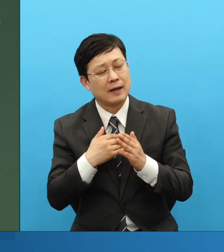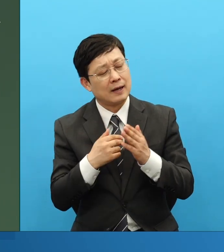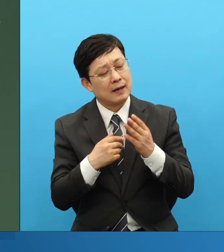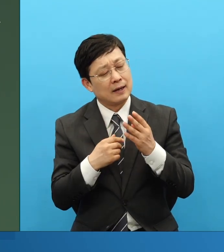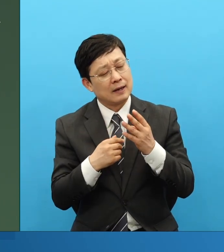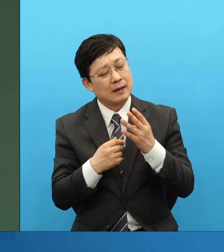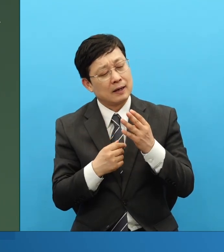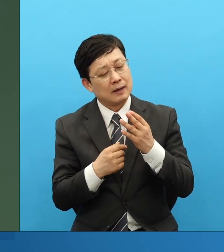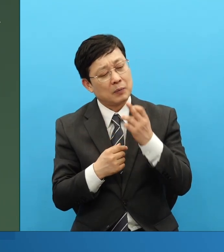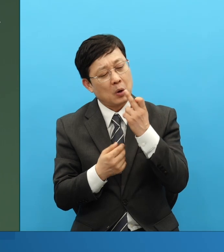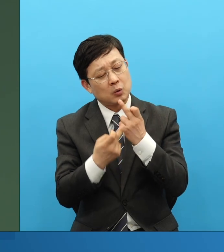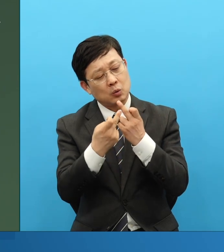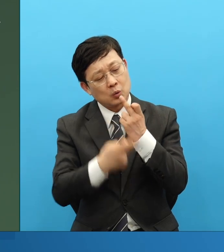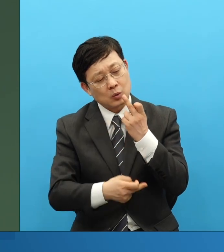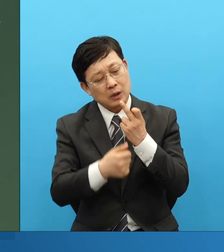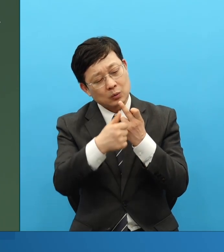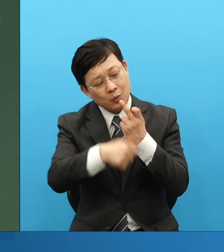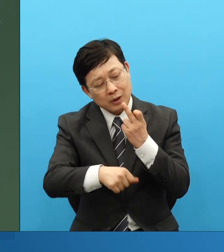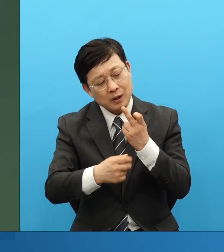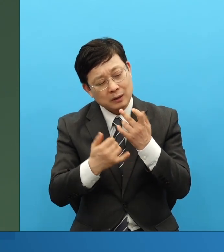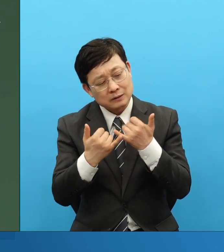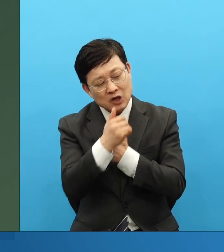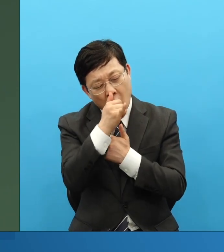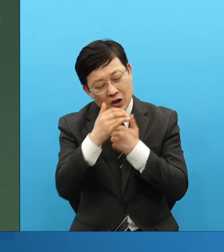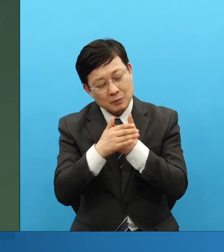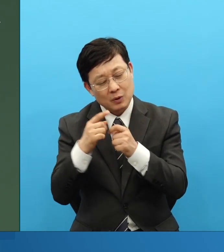church there? Oh, because my nephew happened to live there.